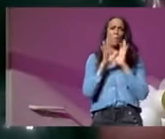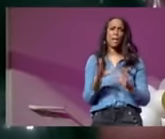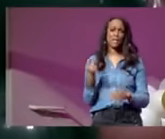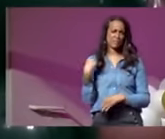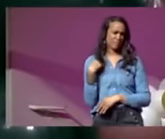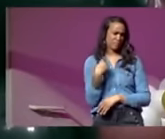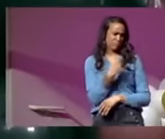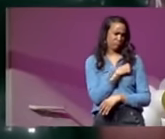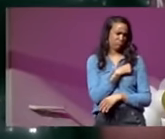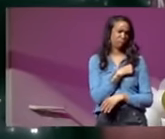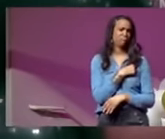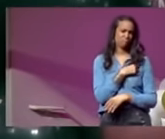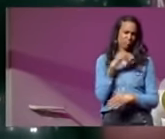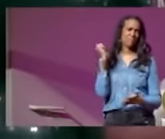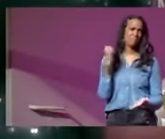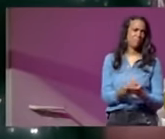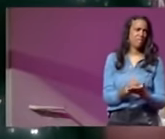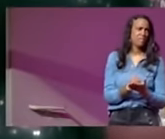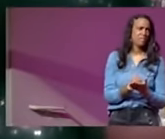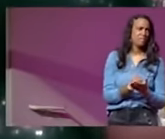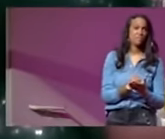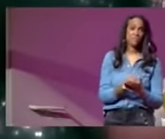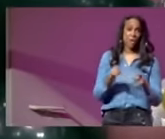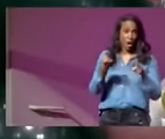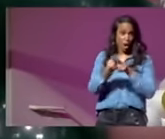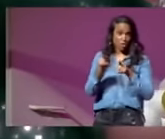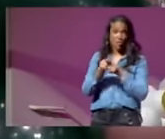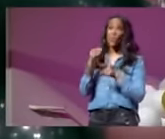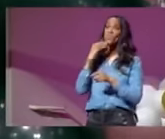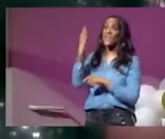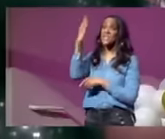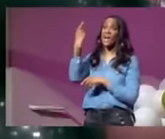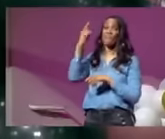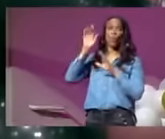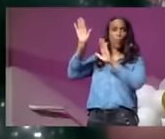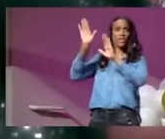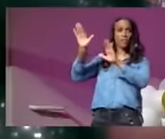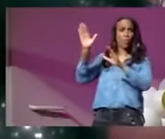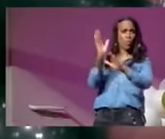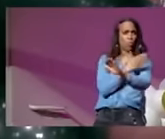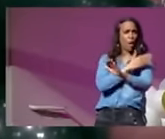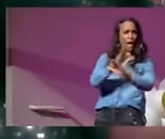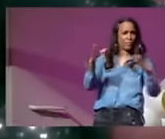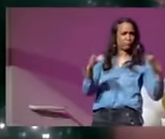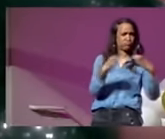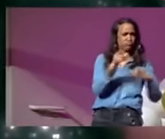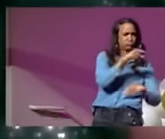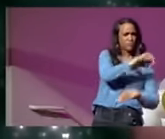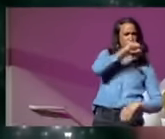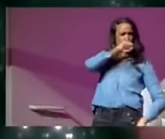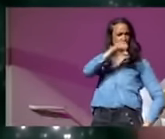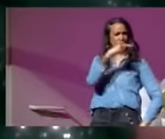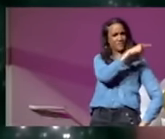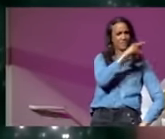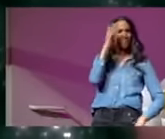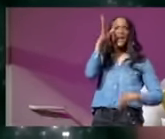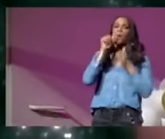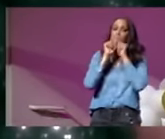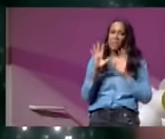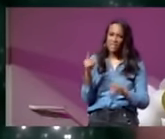us? While you're at it, let's thank God for our wonderful choir. Y'all on fire. Thank you so much. God bless